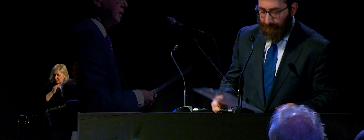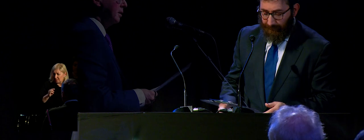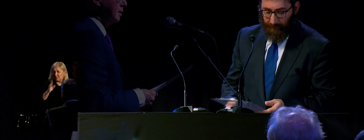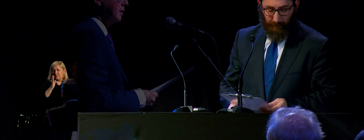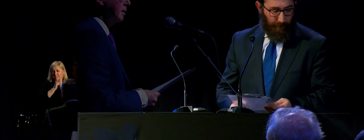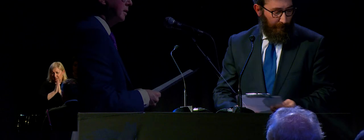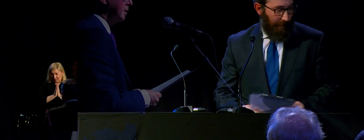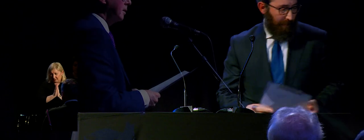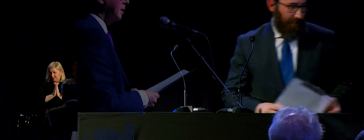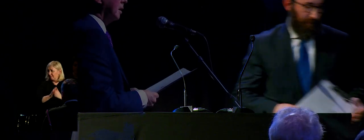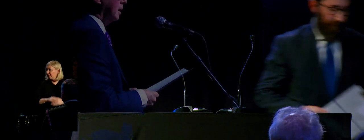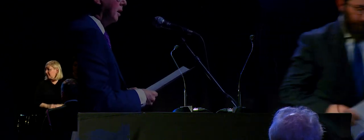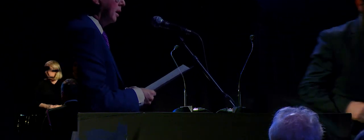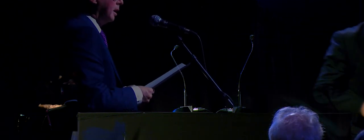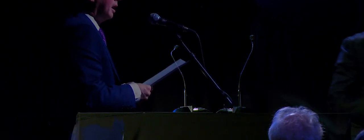Amen. Amen.